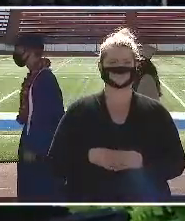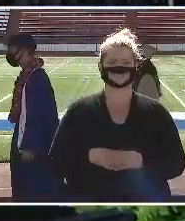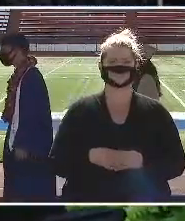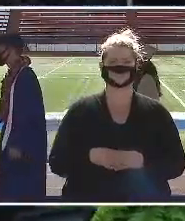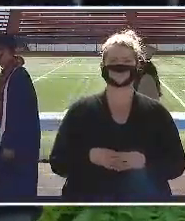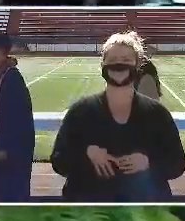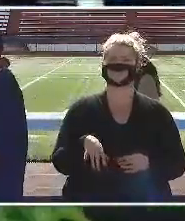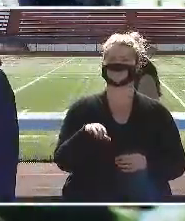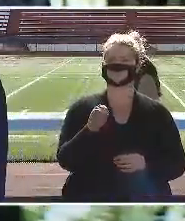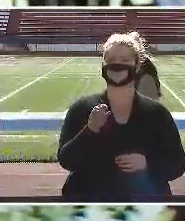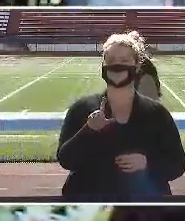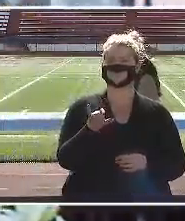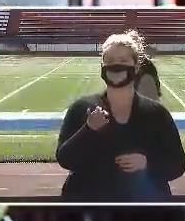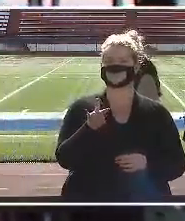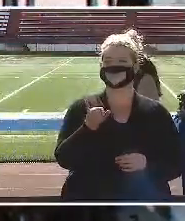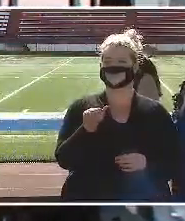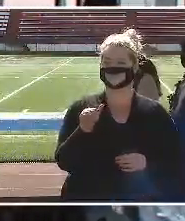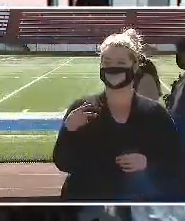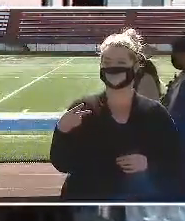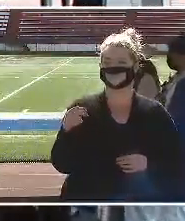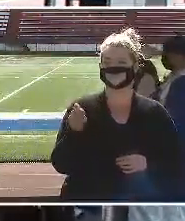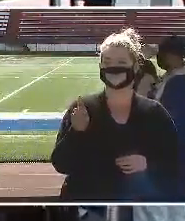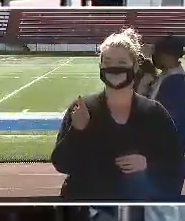Olivia Porter.